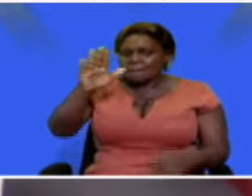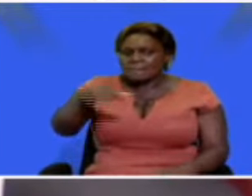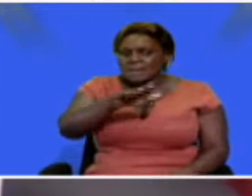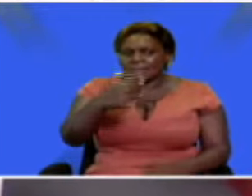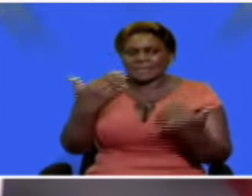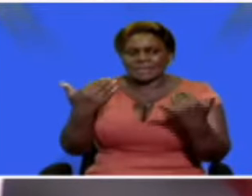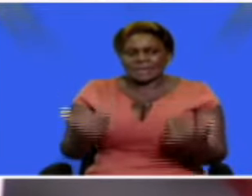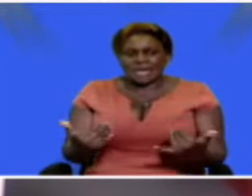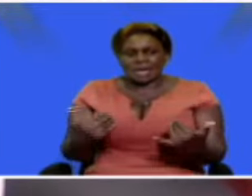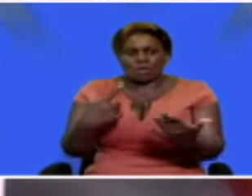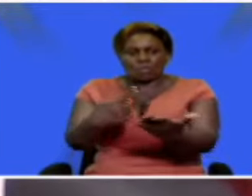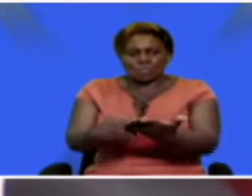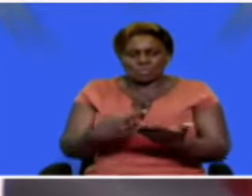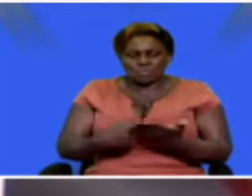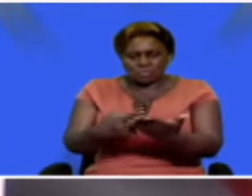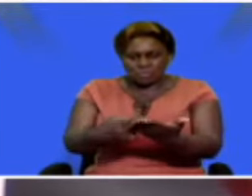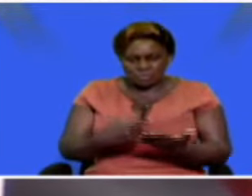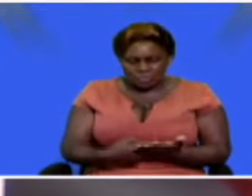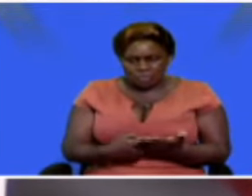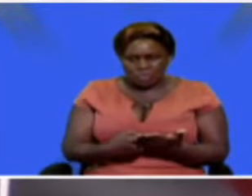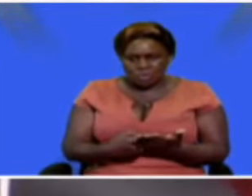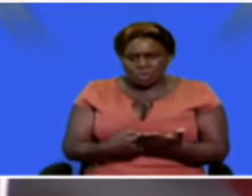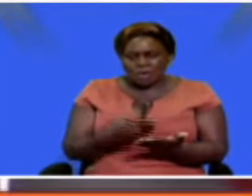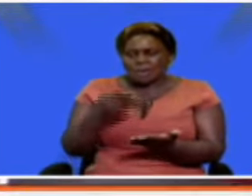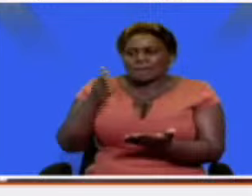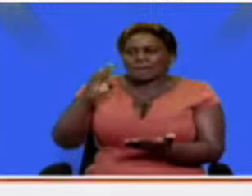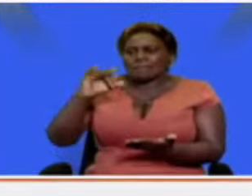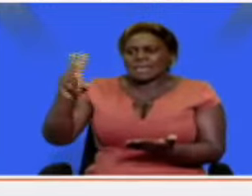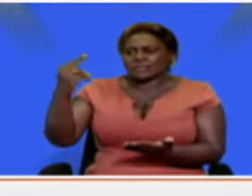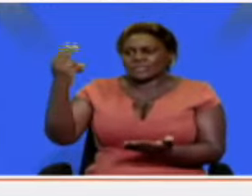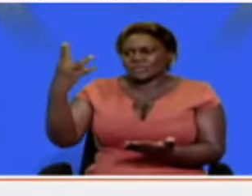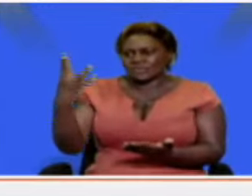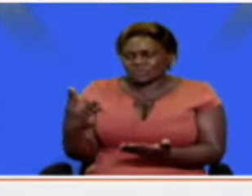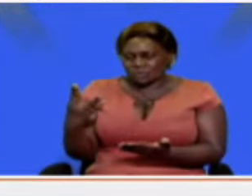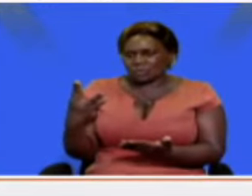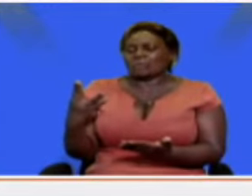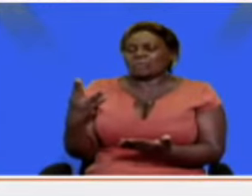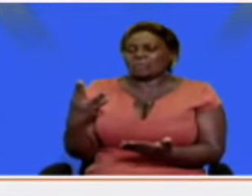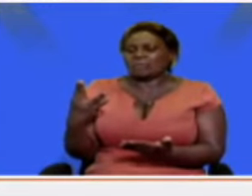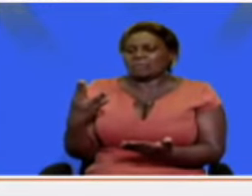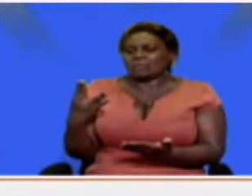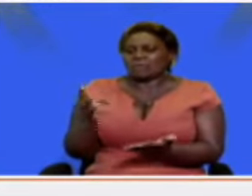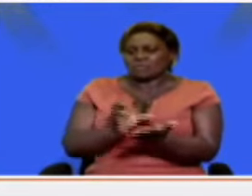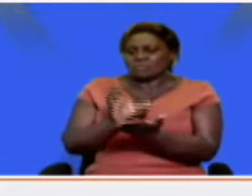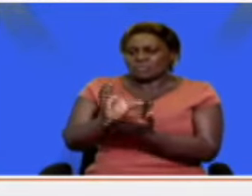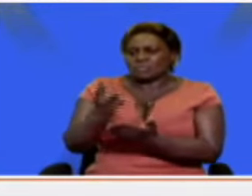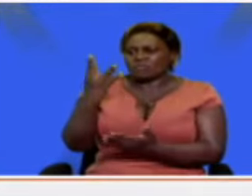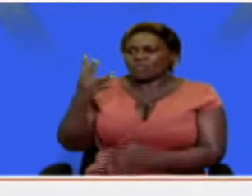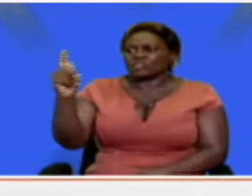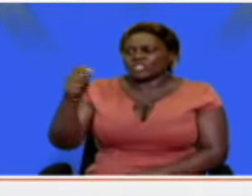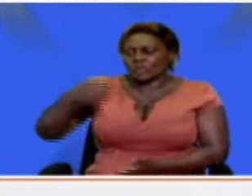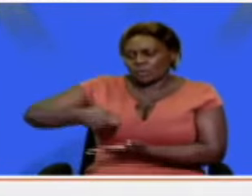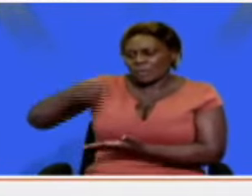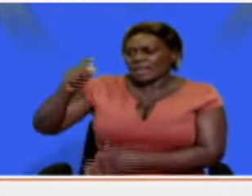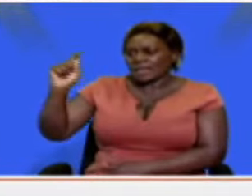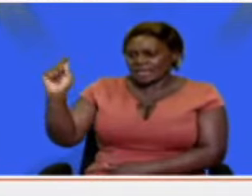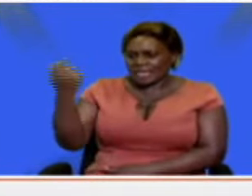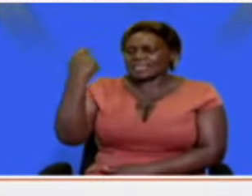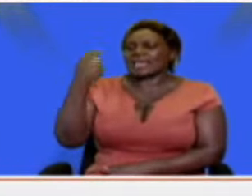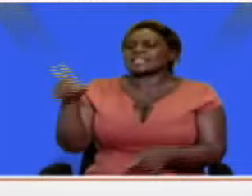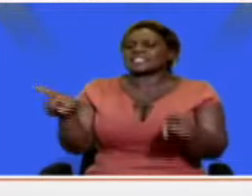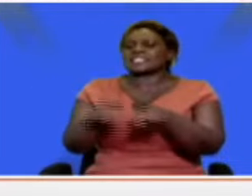is now set to discuss and debate the controversial Finance Bill 2024, which will fund the 4 trillion budget. Kenyans